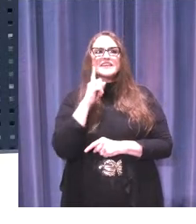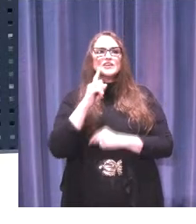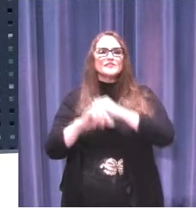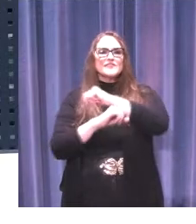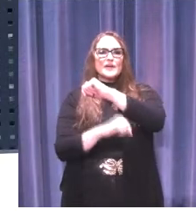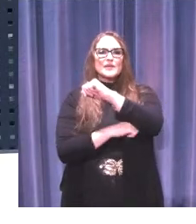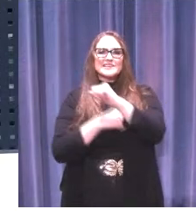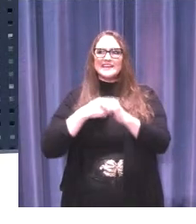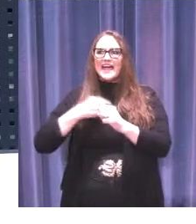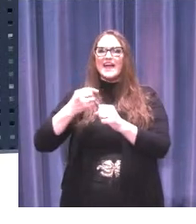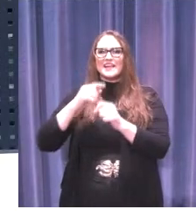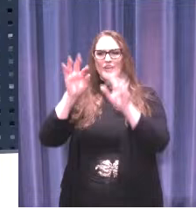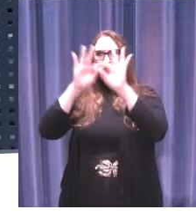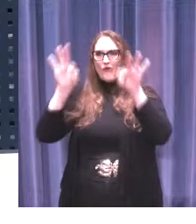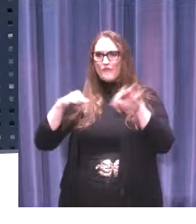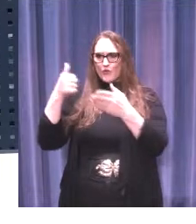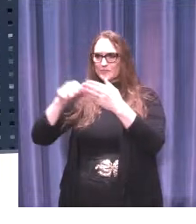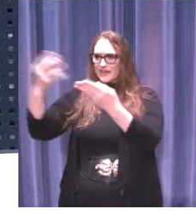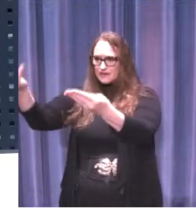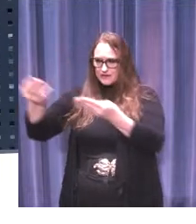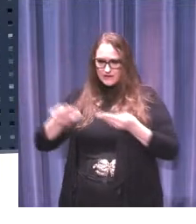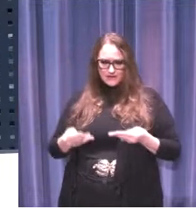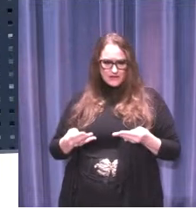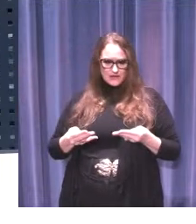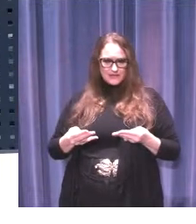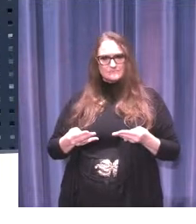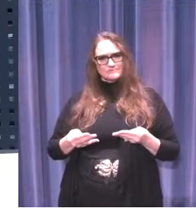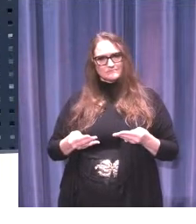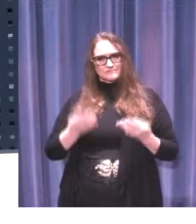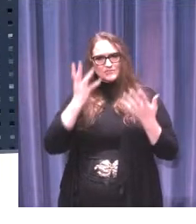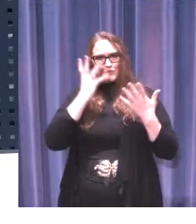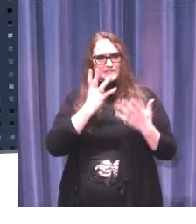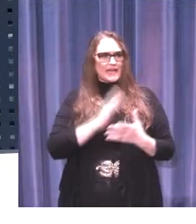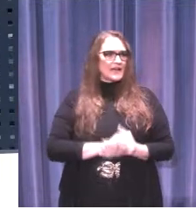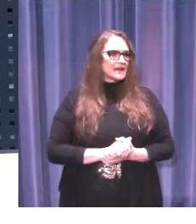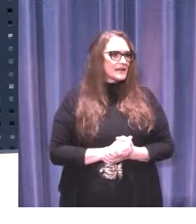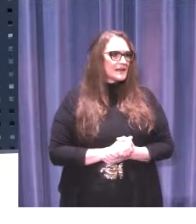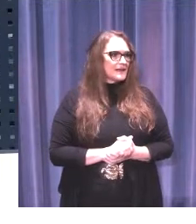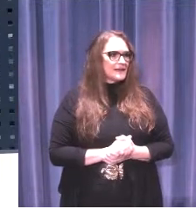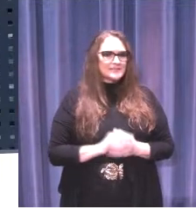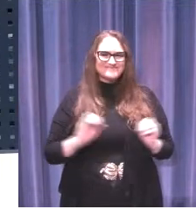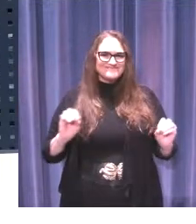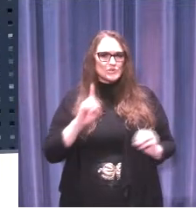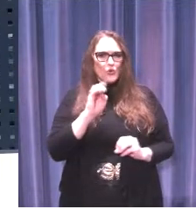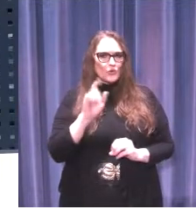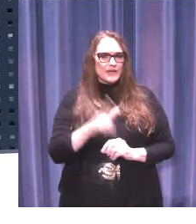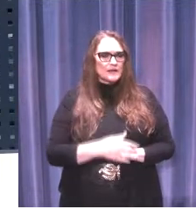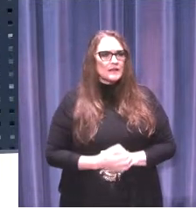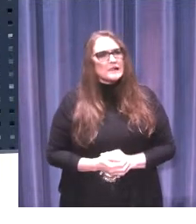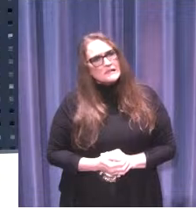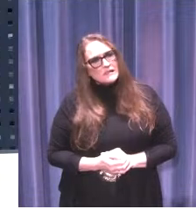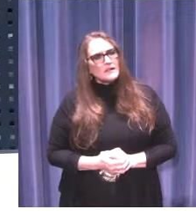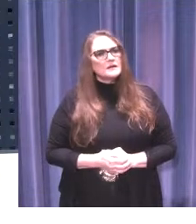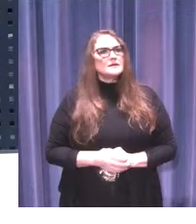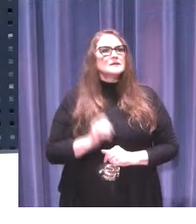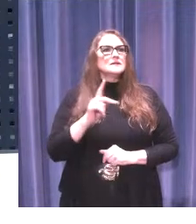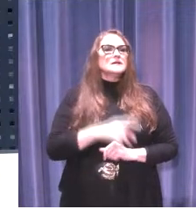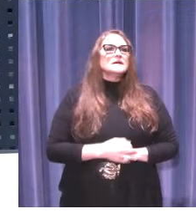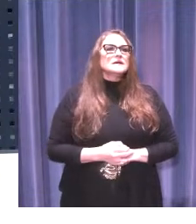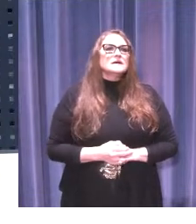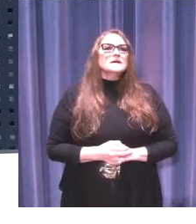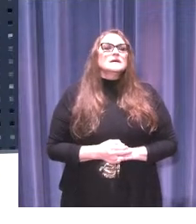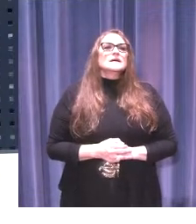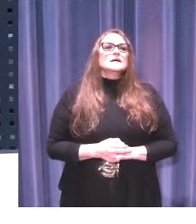back a form letter. So sad, no deal, okay?